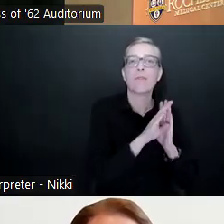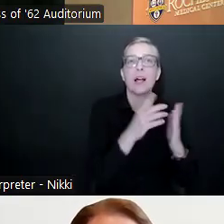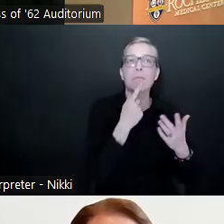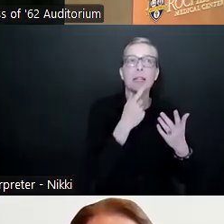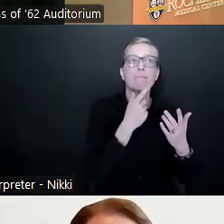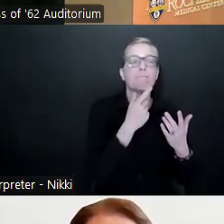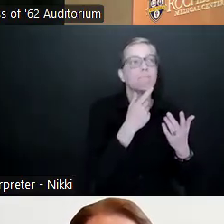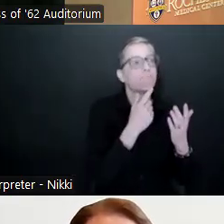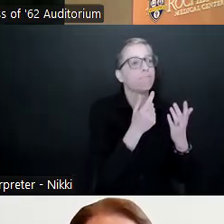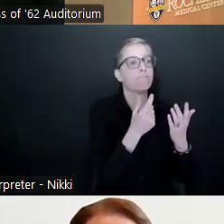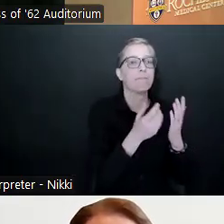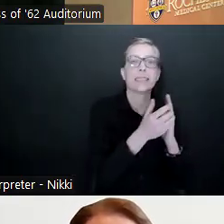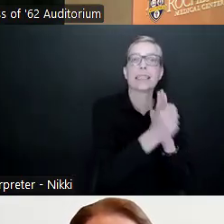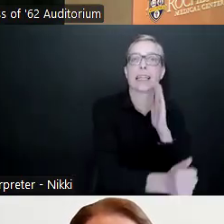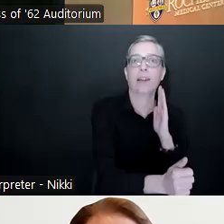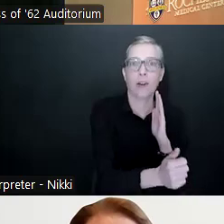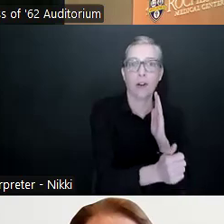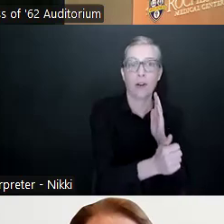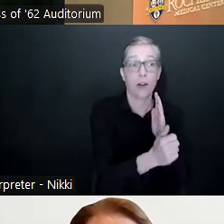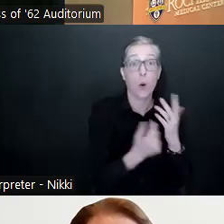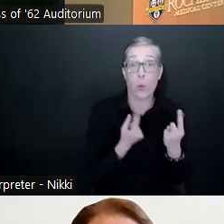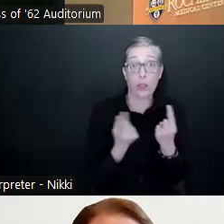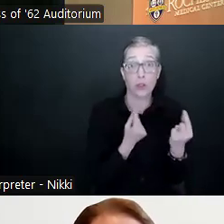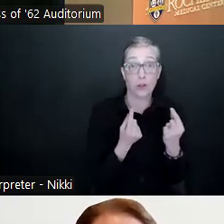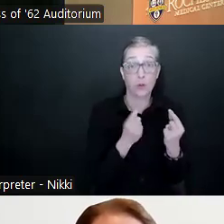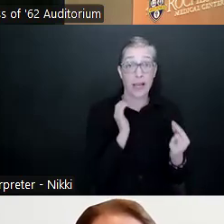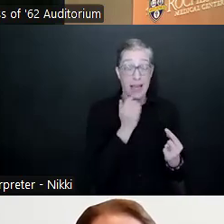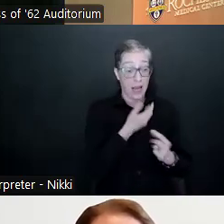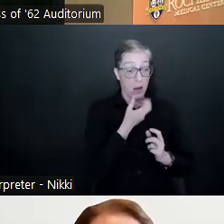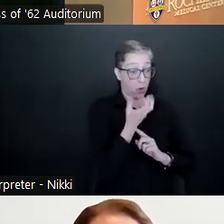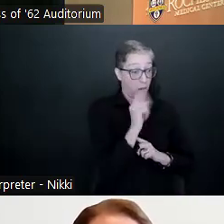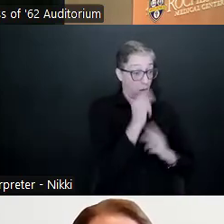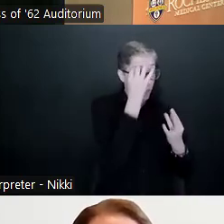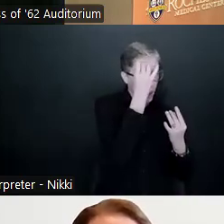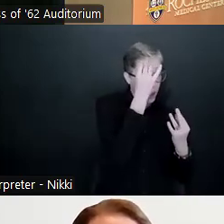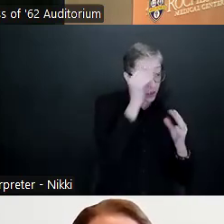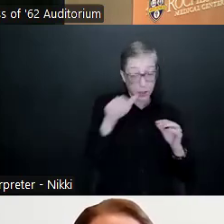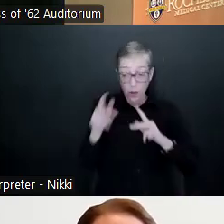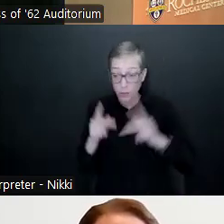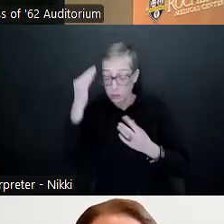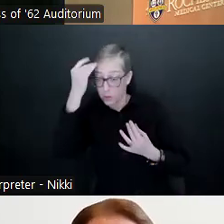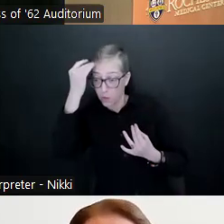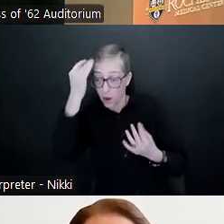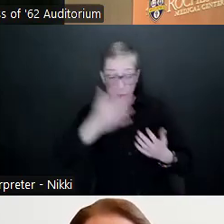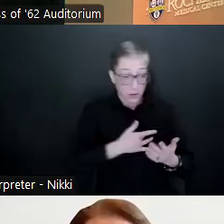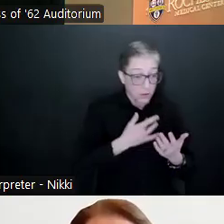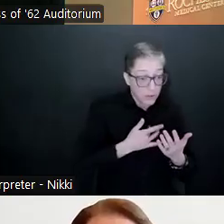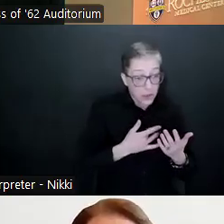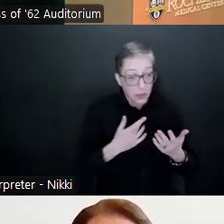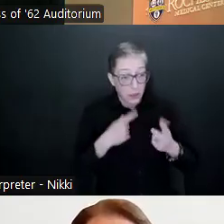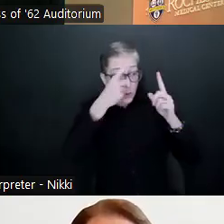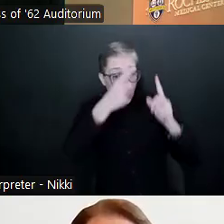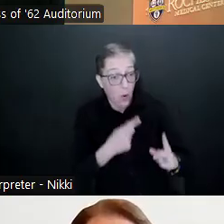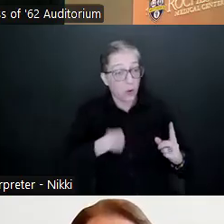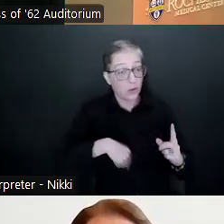to understand and interpret our own and others' thoughts, feelings, intentions, mental states, a concept